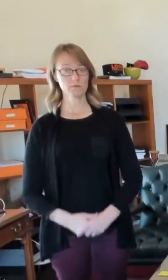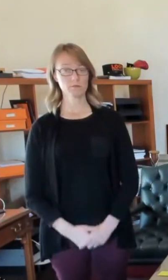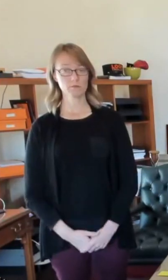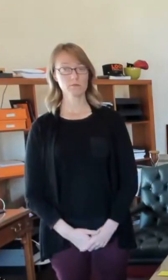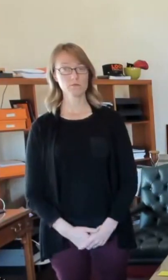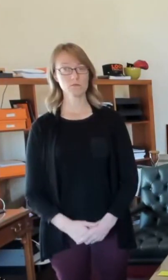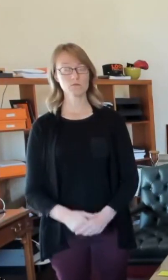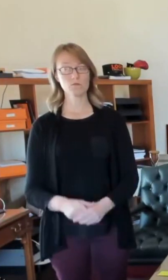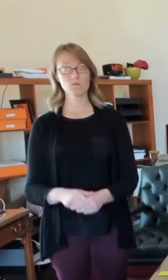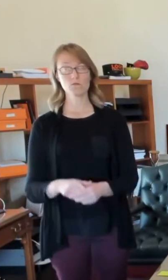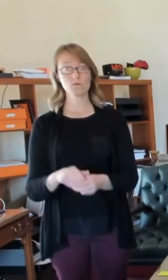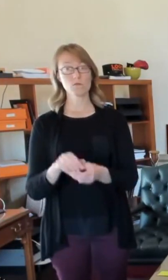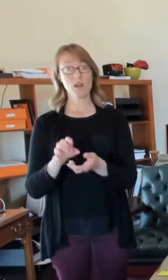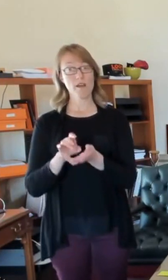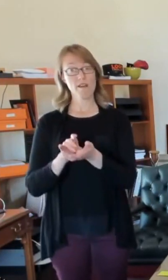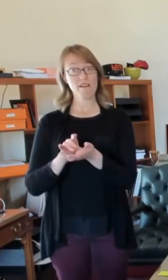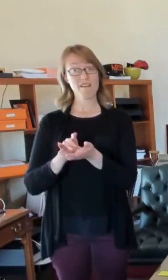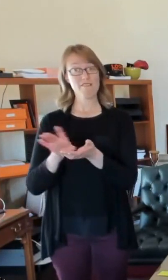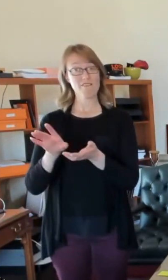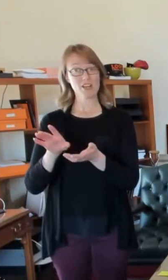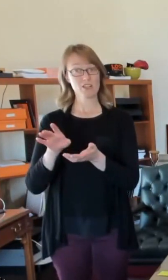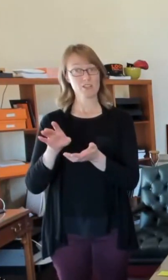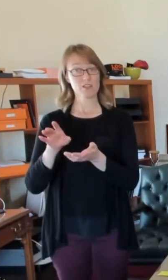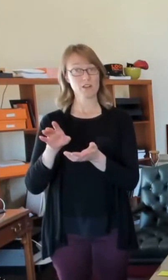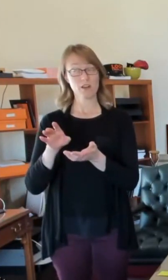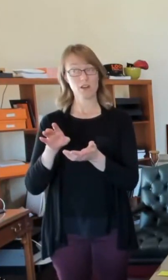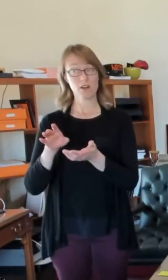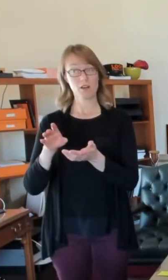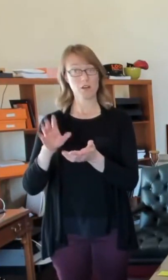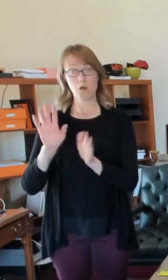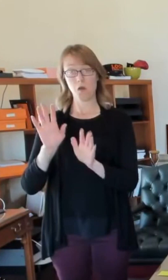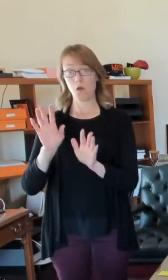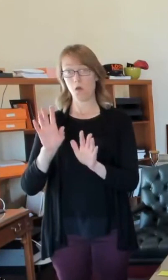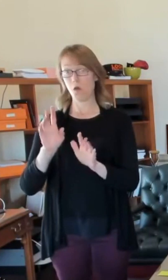evictions are stayed. There's a moratorium on evictions